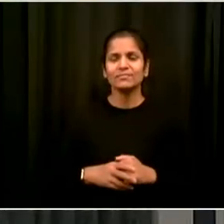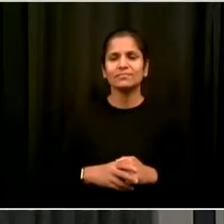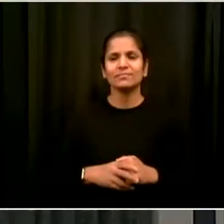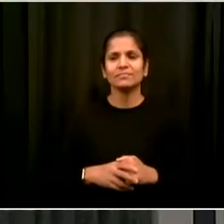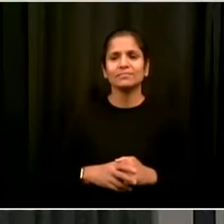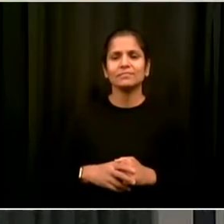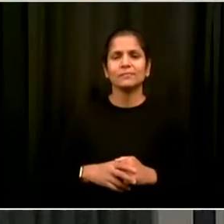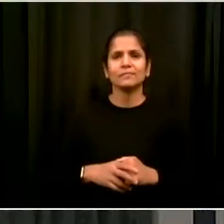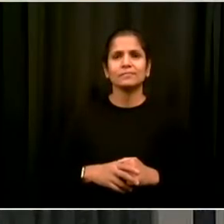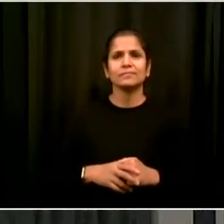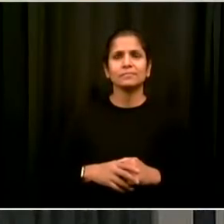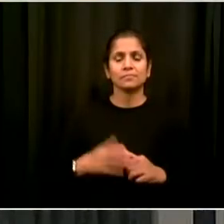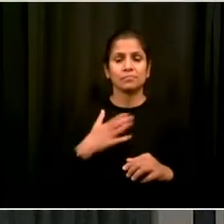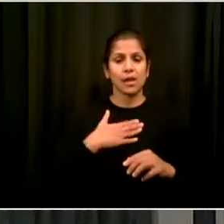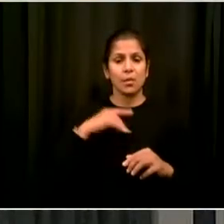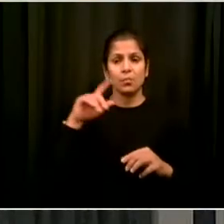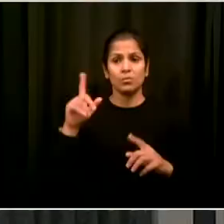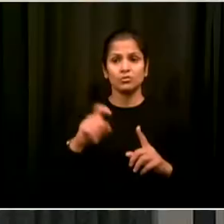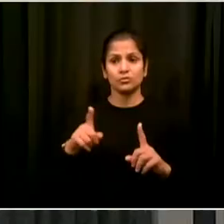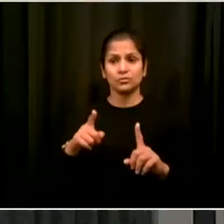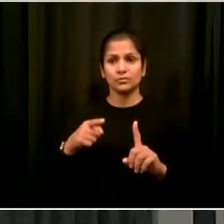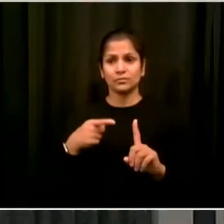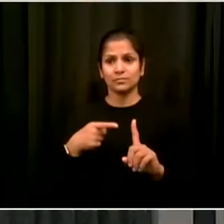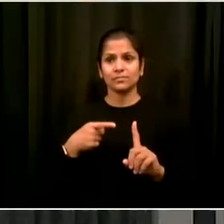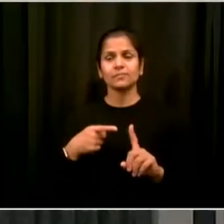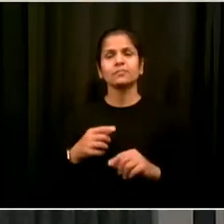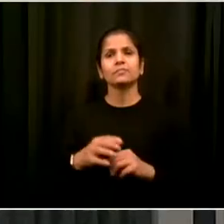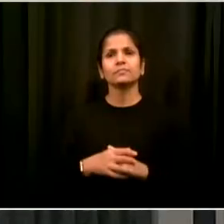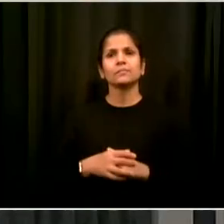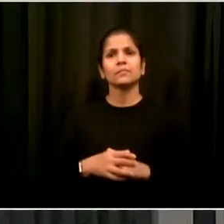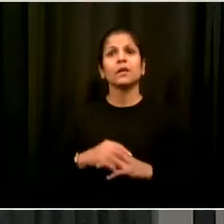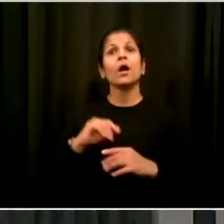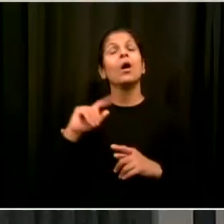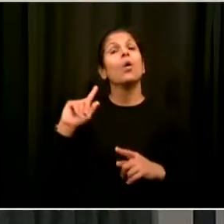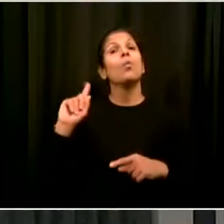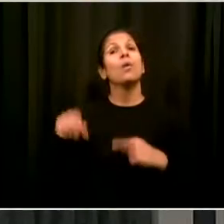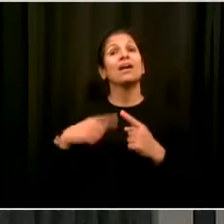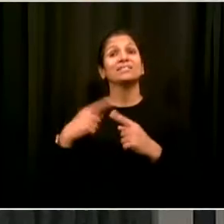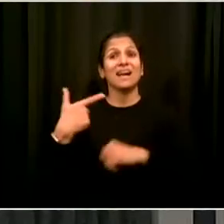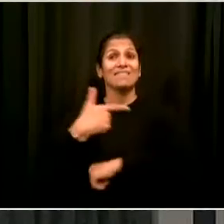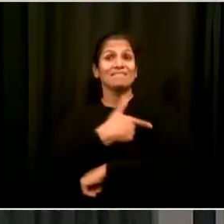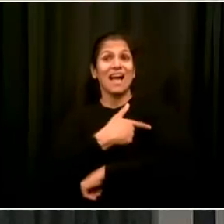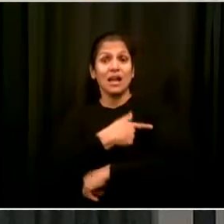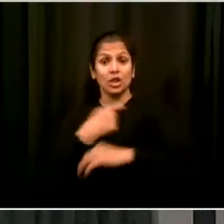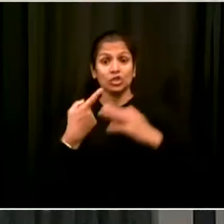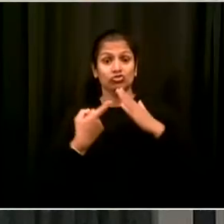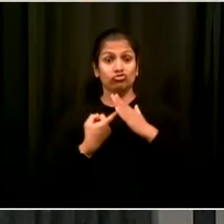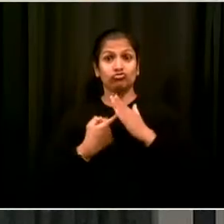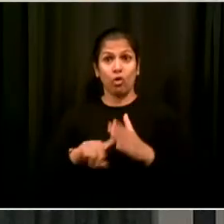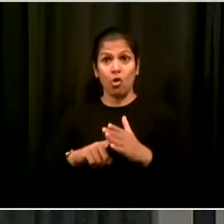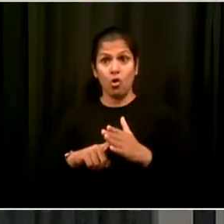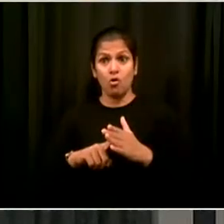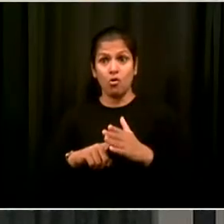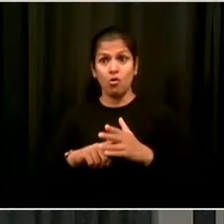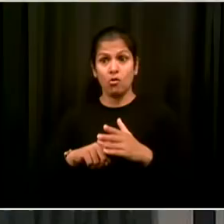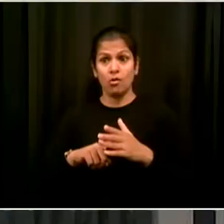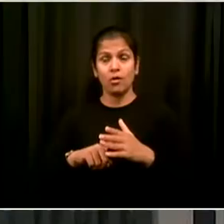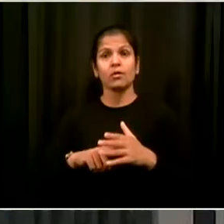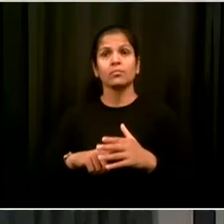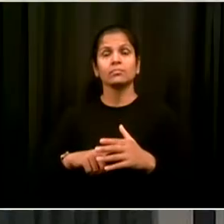the vaccination is going to start, what could change the scenario? Like the school will